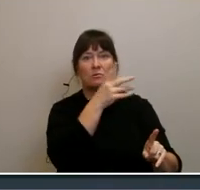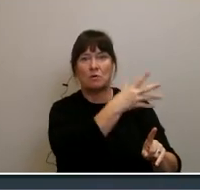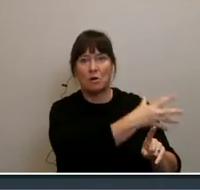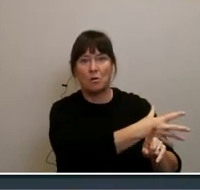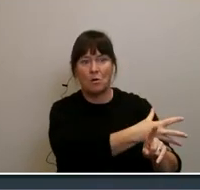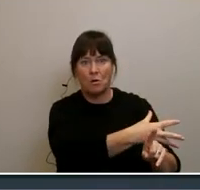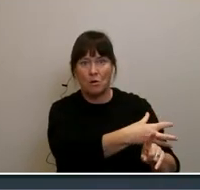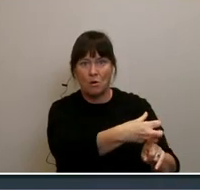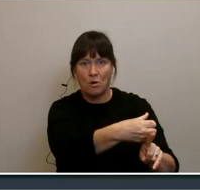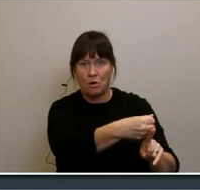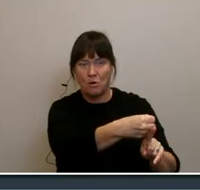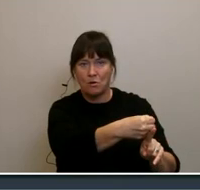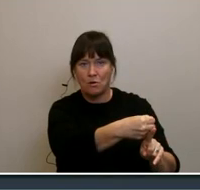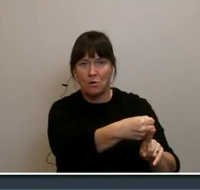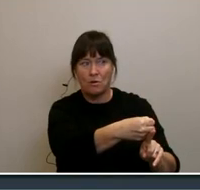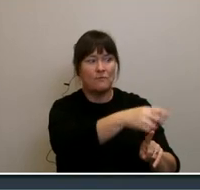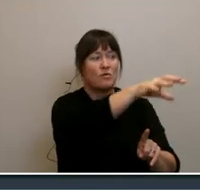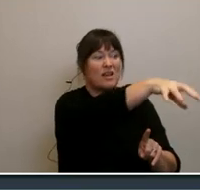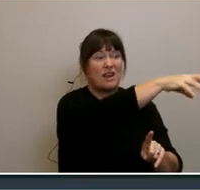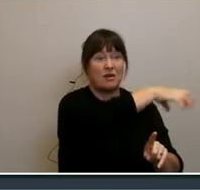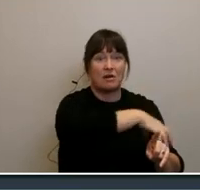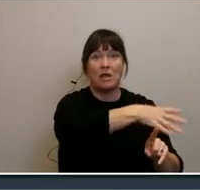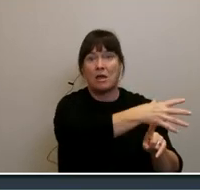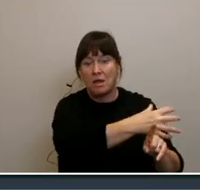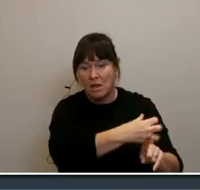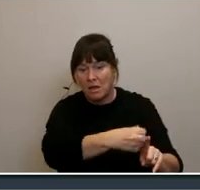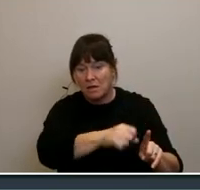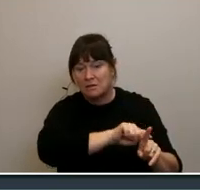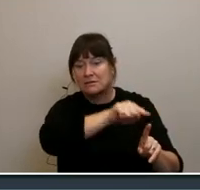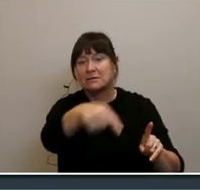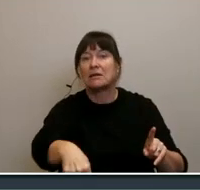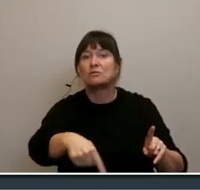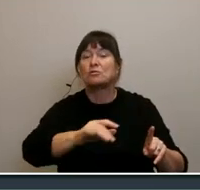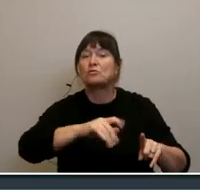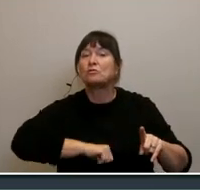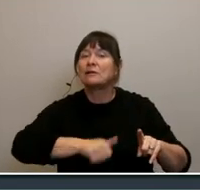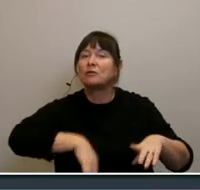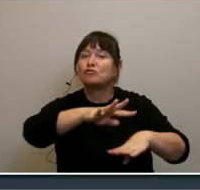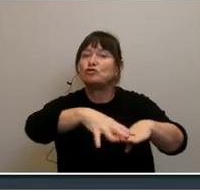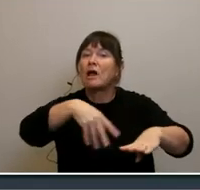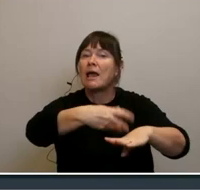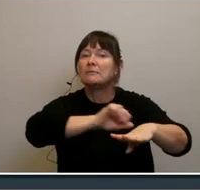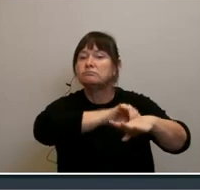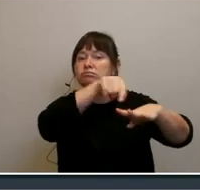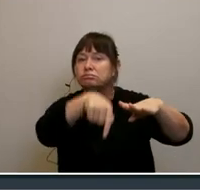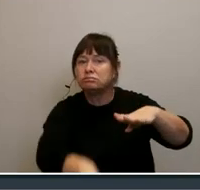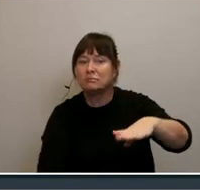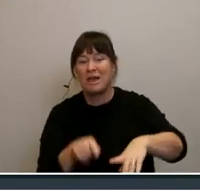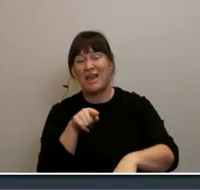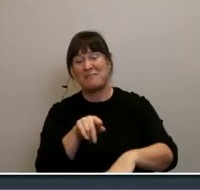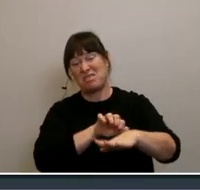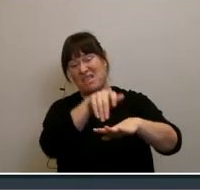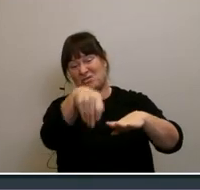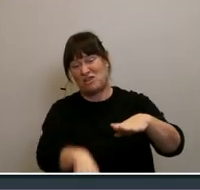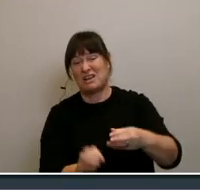of the Harold Holt area, the Puramai area, into that cross-country drain. Now that particular drain has a few problems